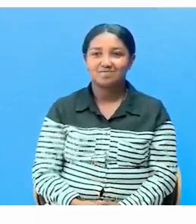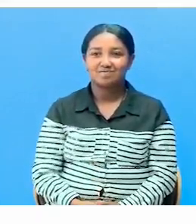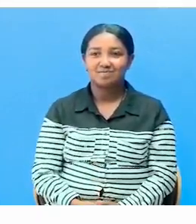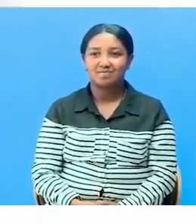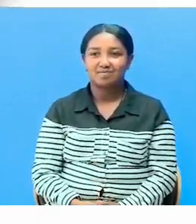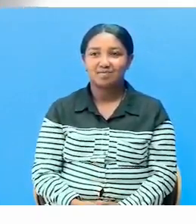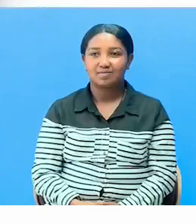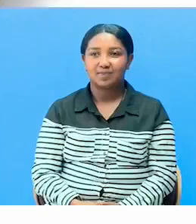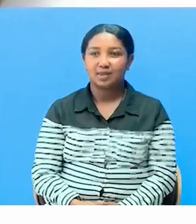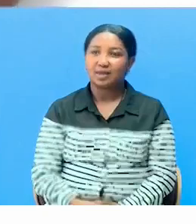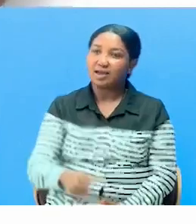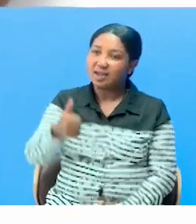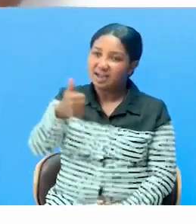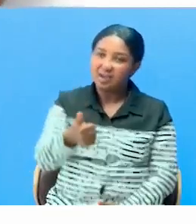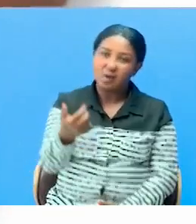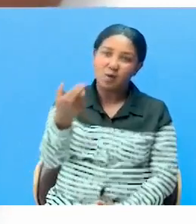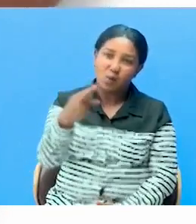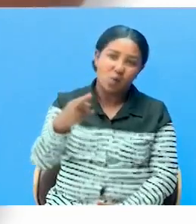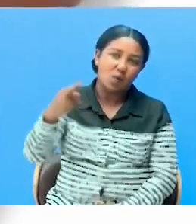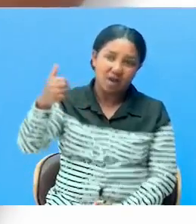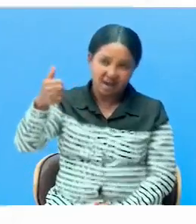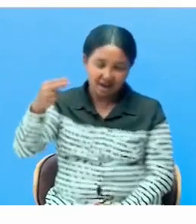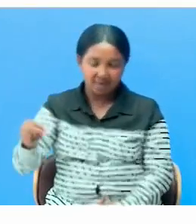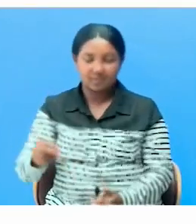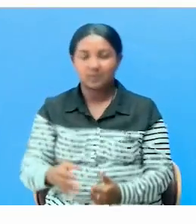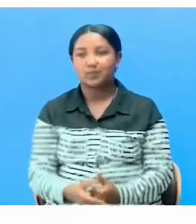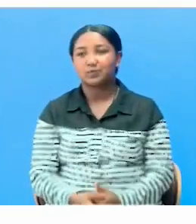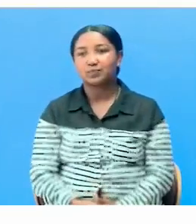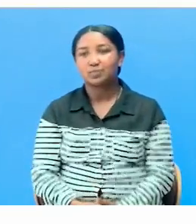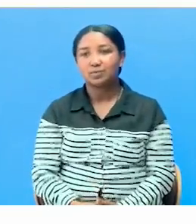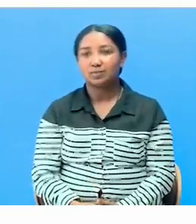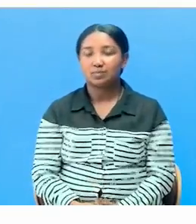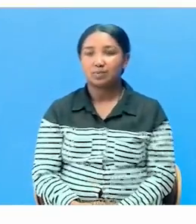Indefinite article a or an.